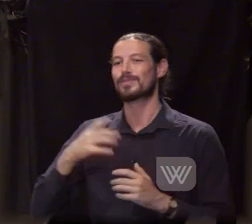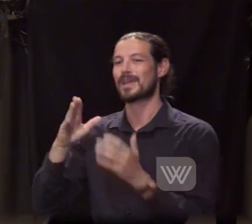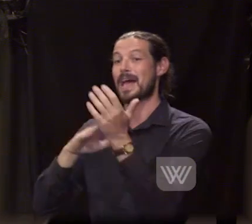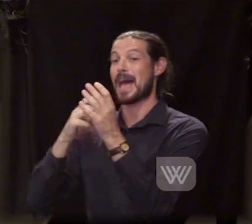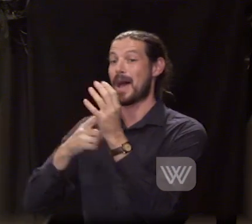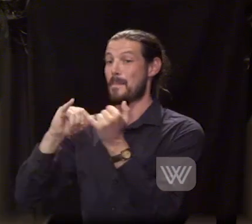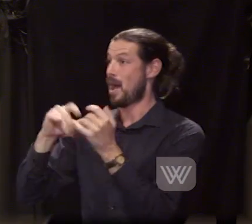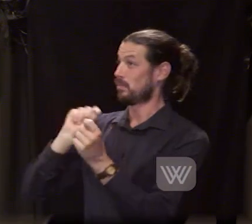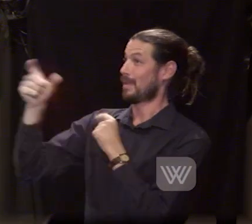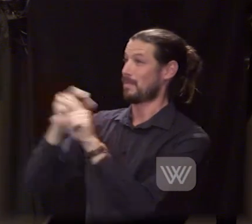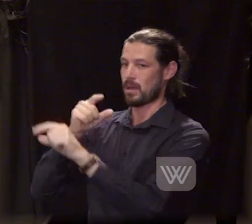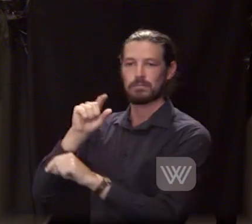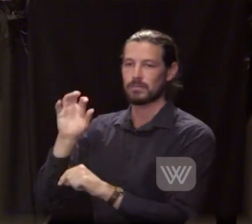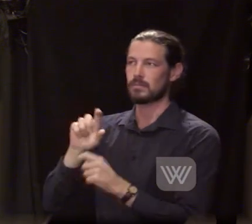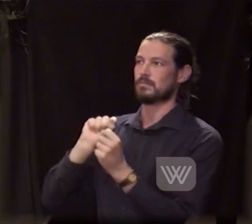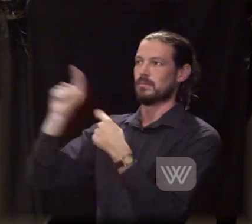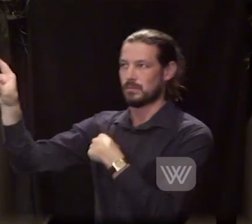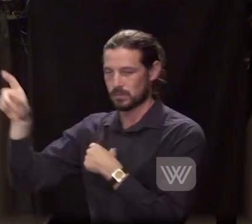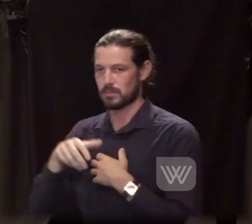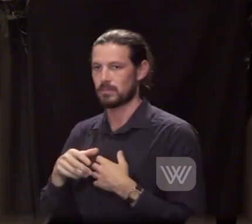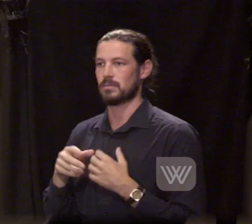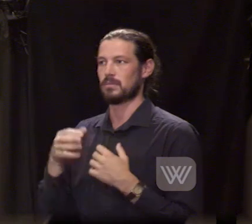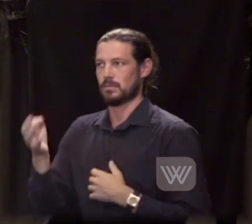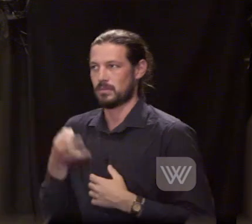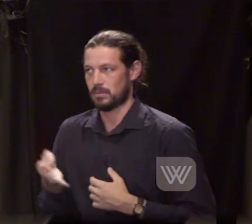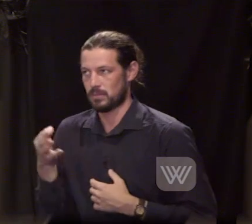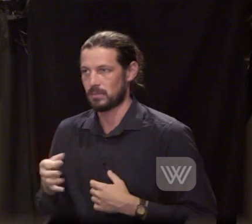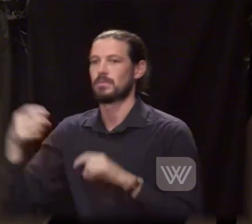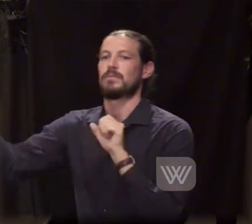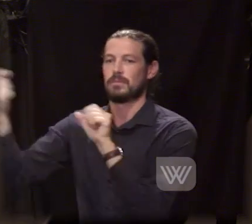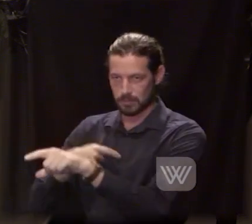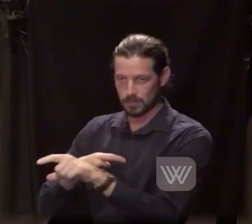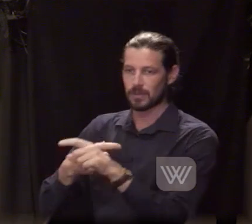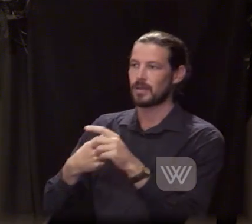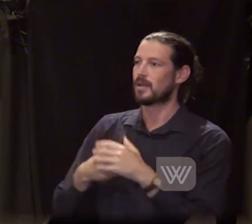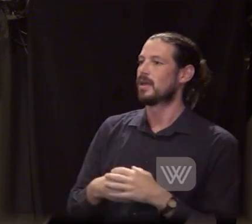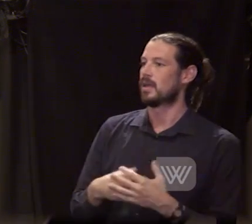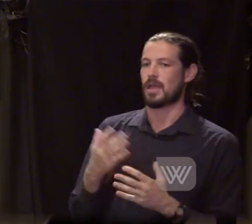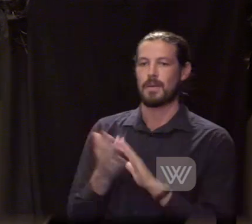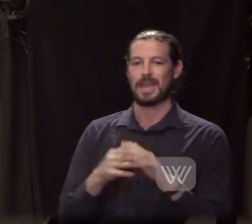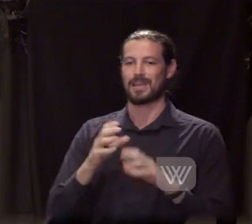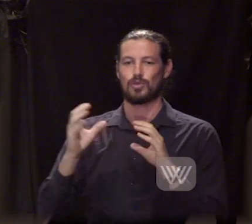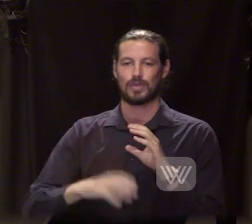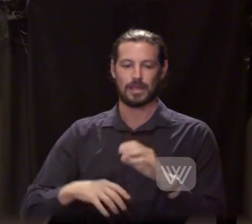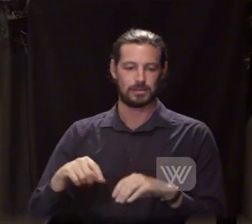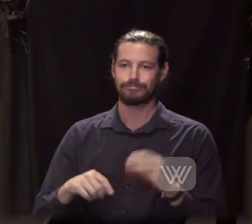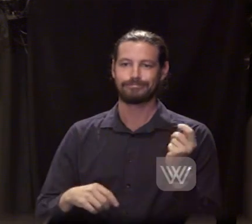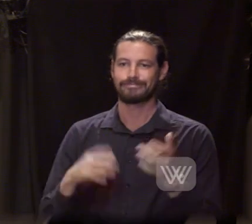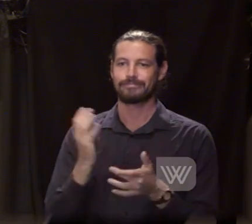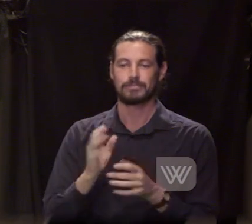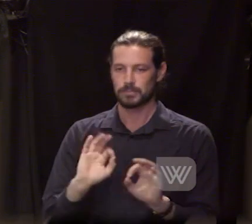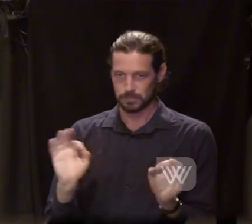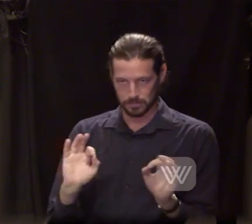person on the other end had to decide to respond to that email, and then we could get the message back. We didn't have instant communication with texting or phone